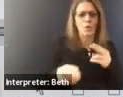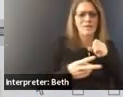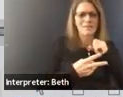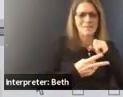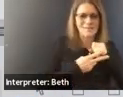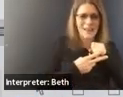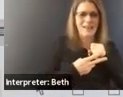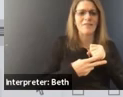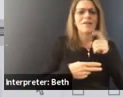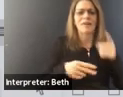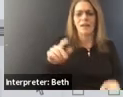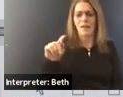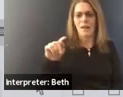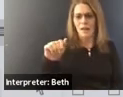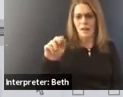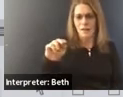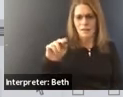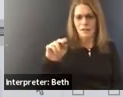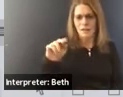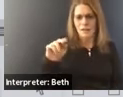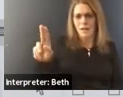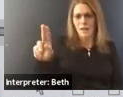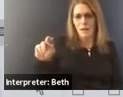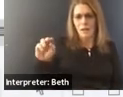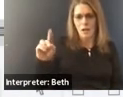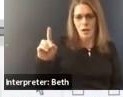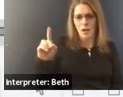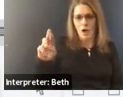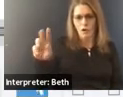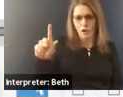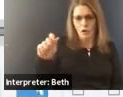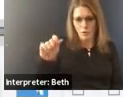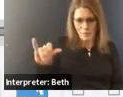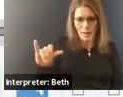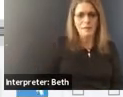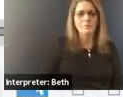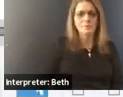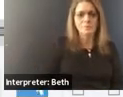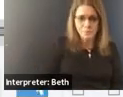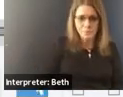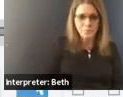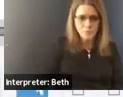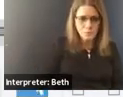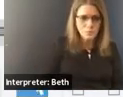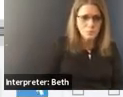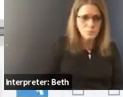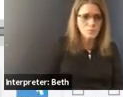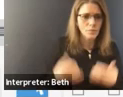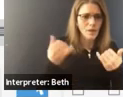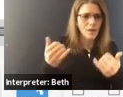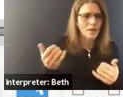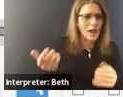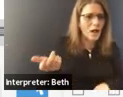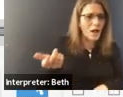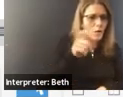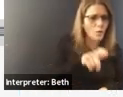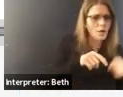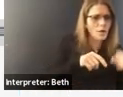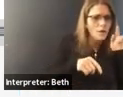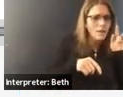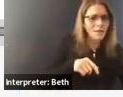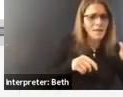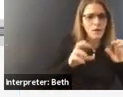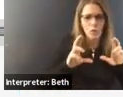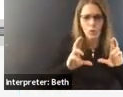underlay. All right. All right. I got that. I switch over here to render.